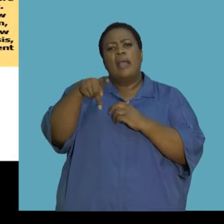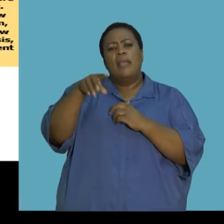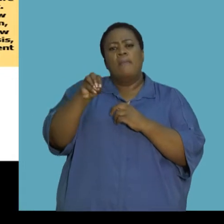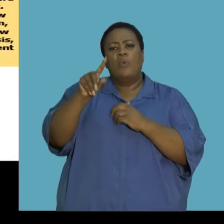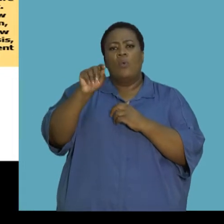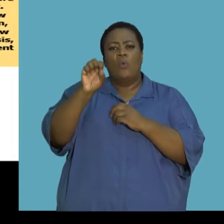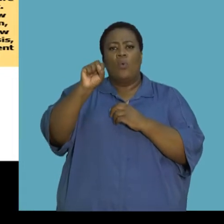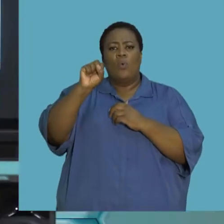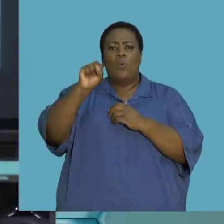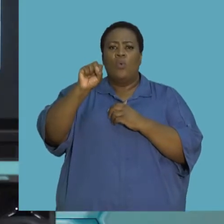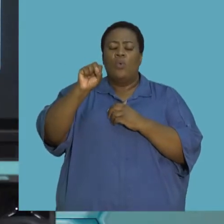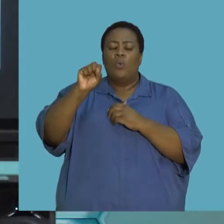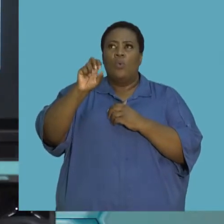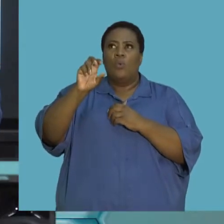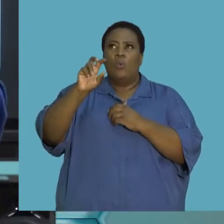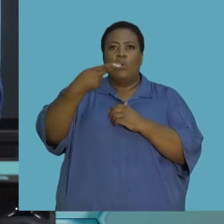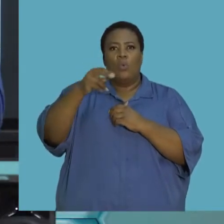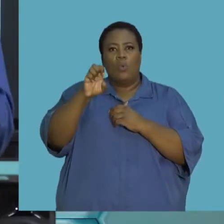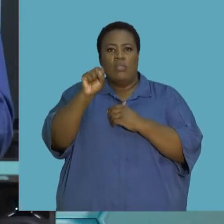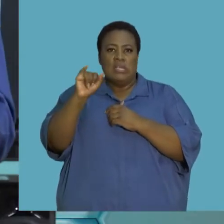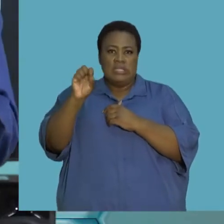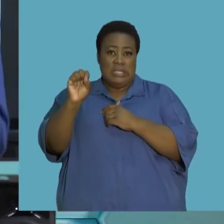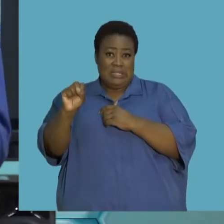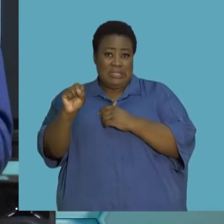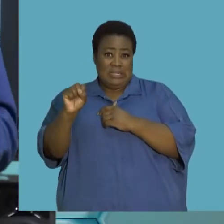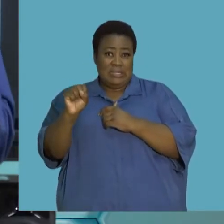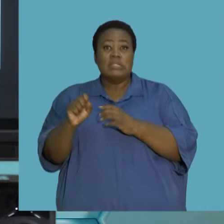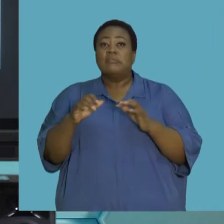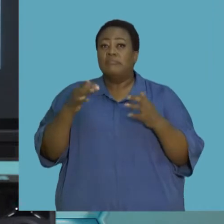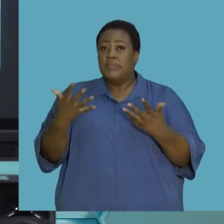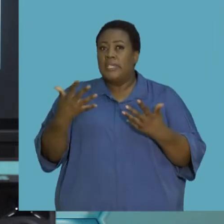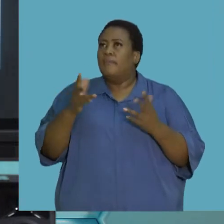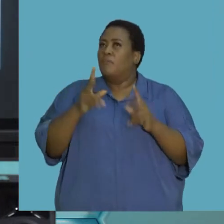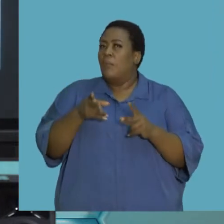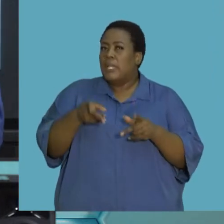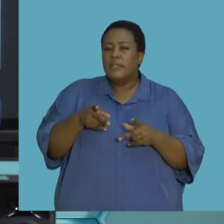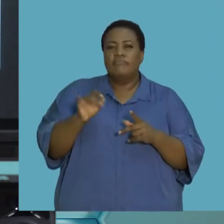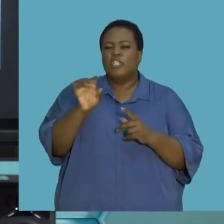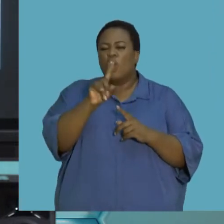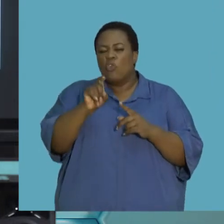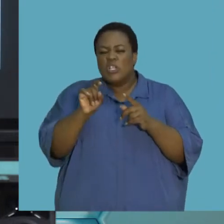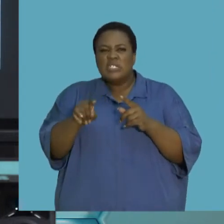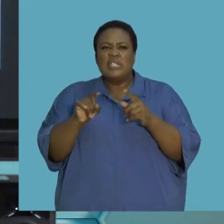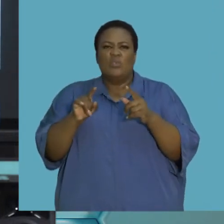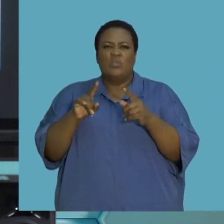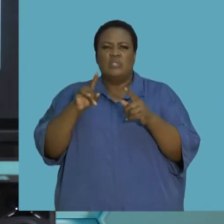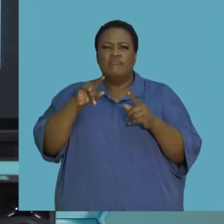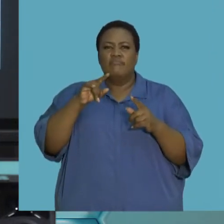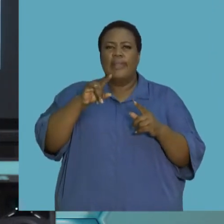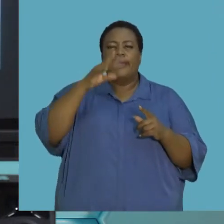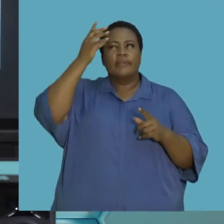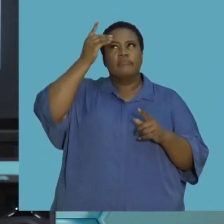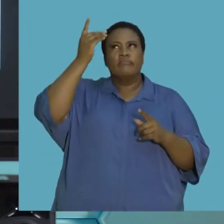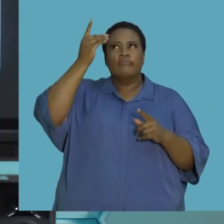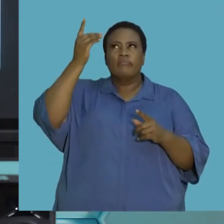And essentially, a hypothesis is probably I would use a guess, a prediction, probably what do